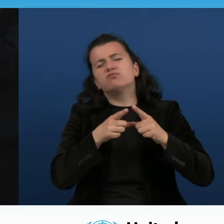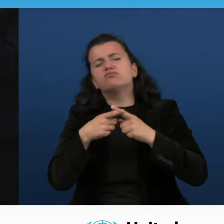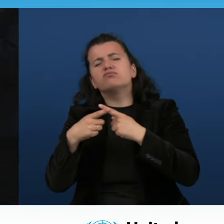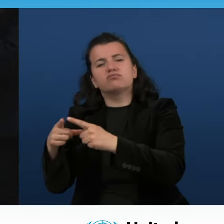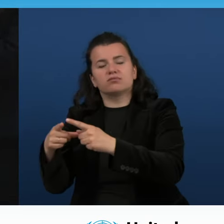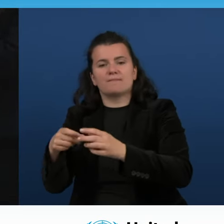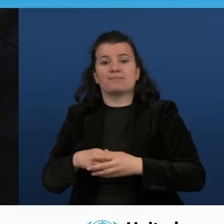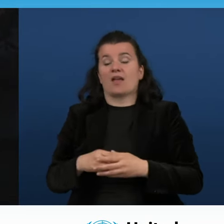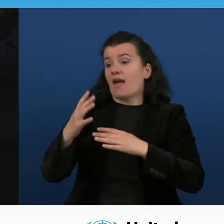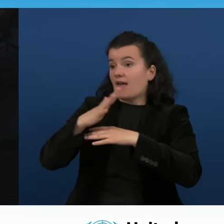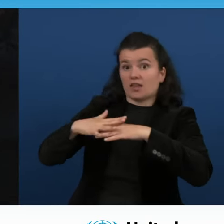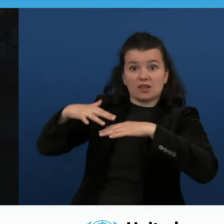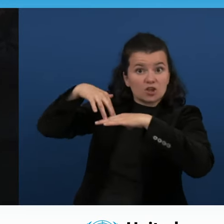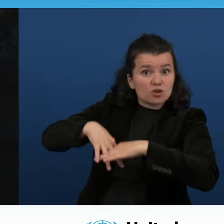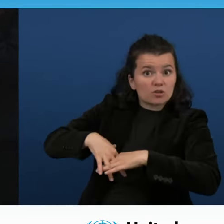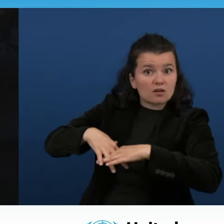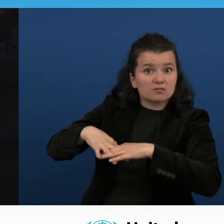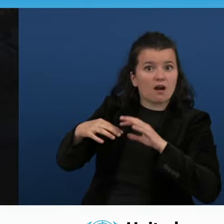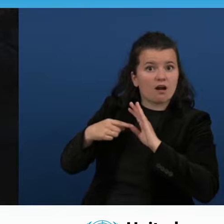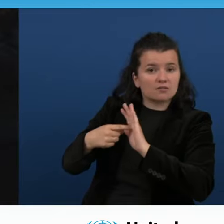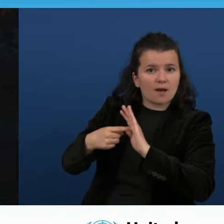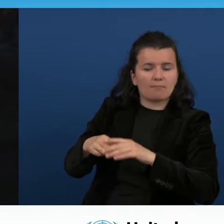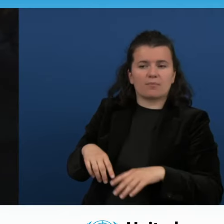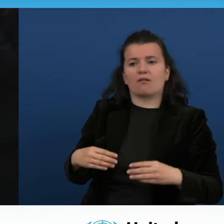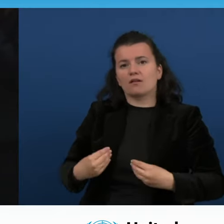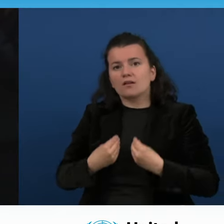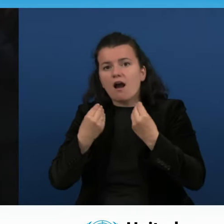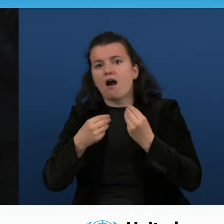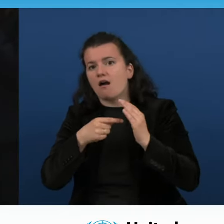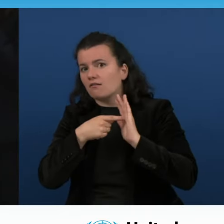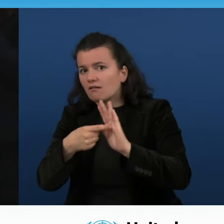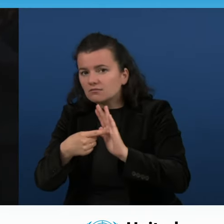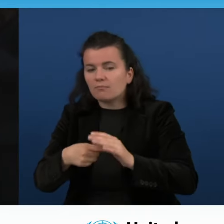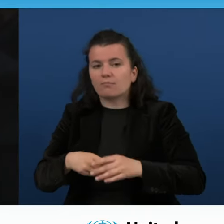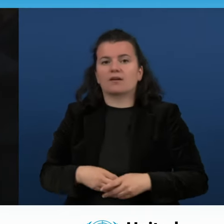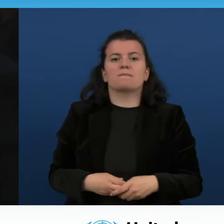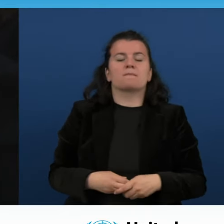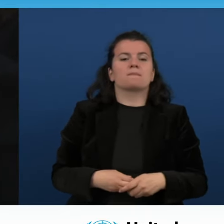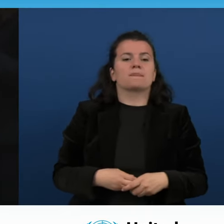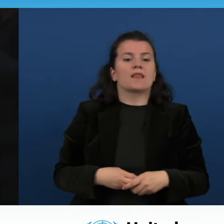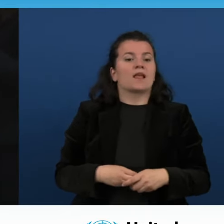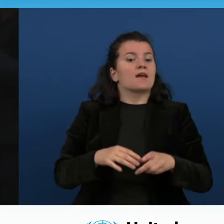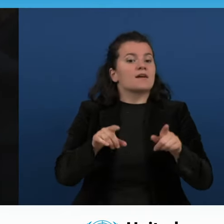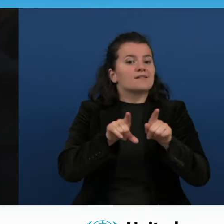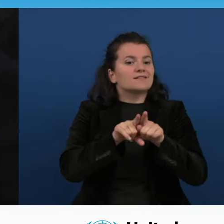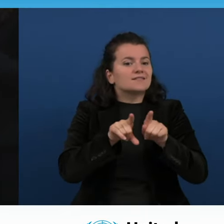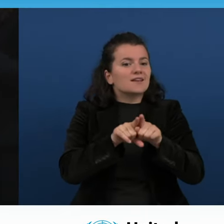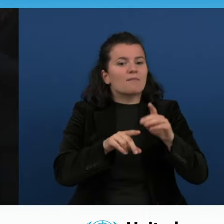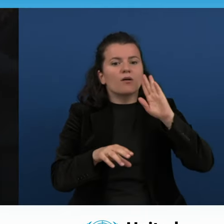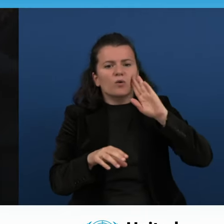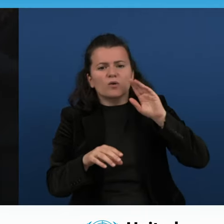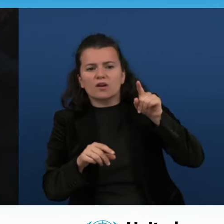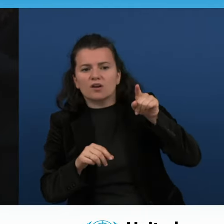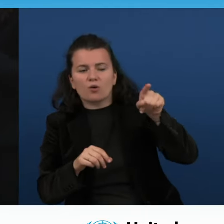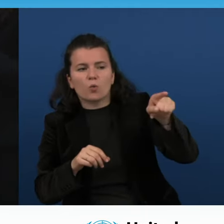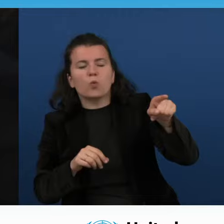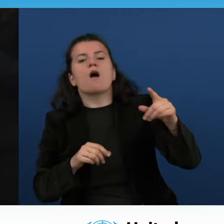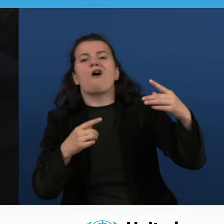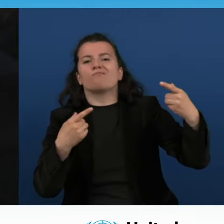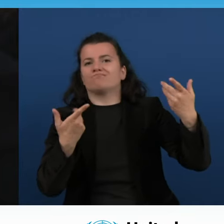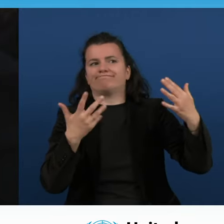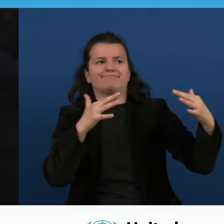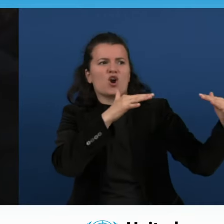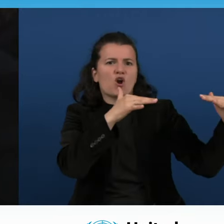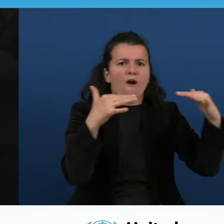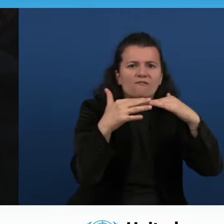heard in this moment of accelerating and intractable conflict, the importance